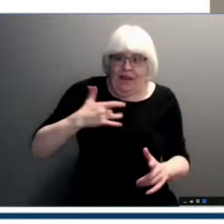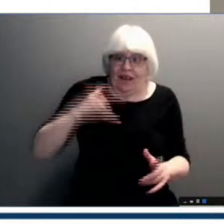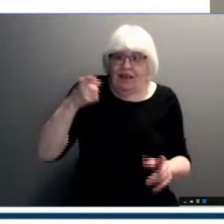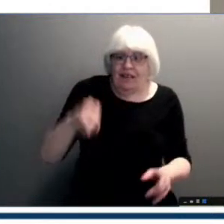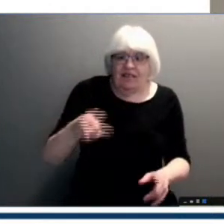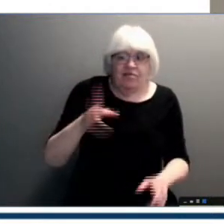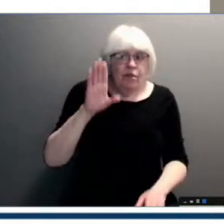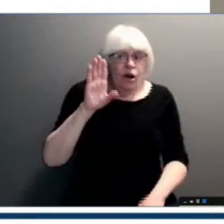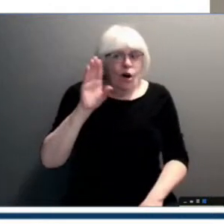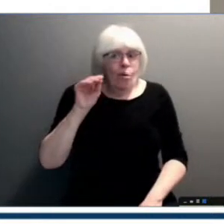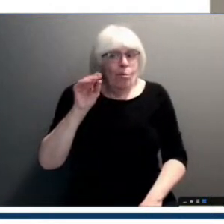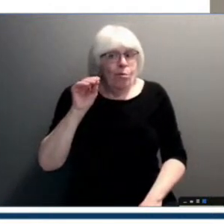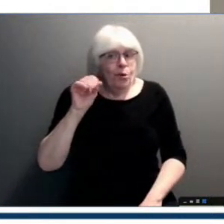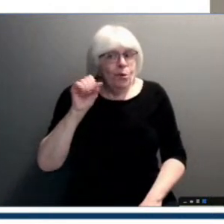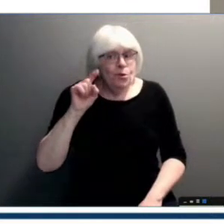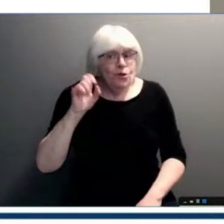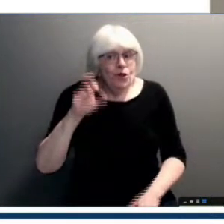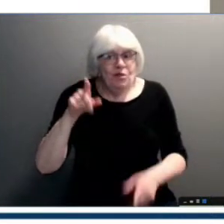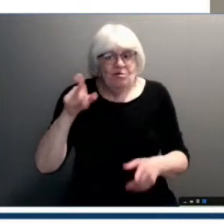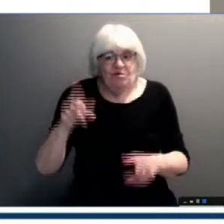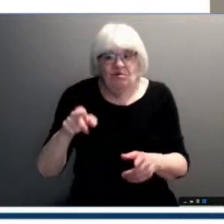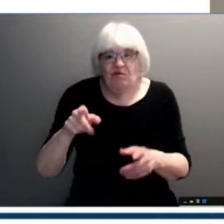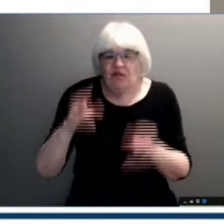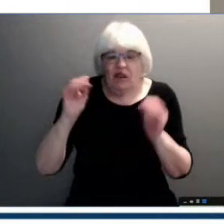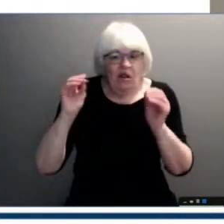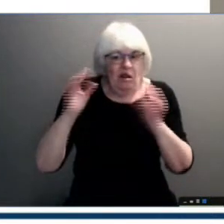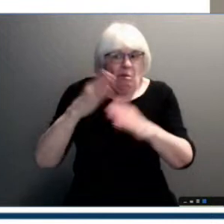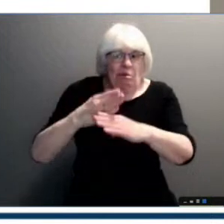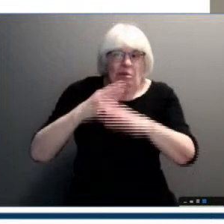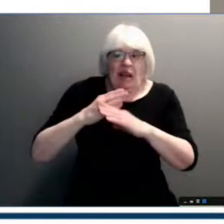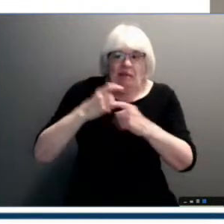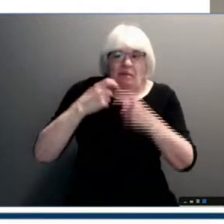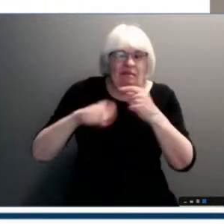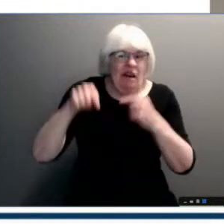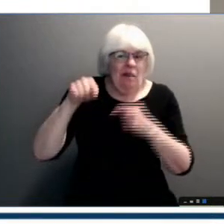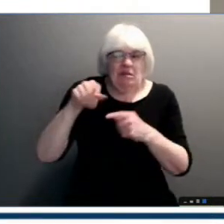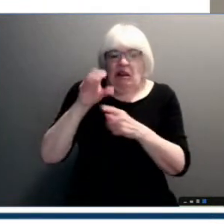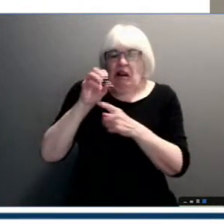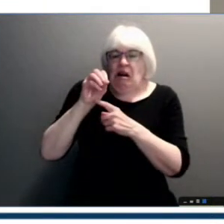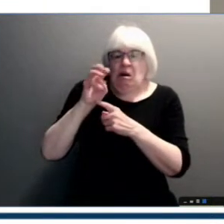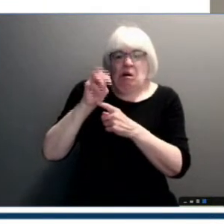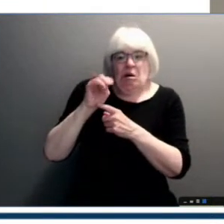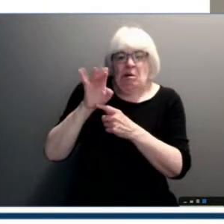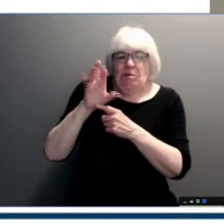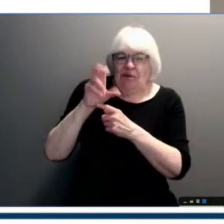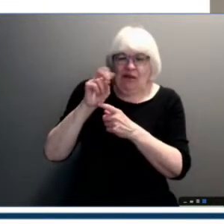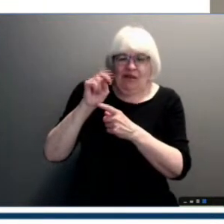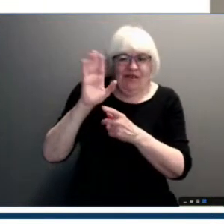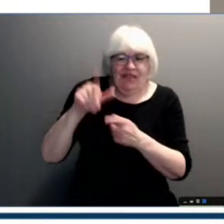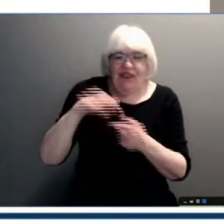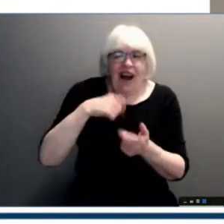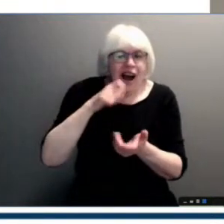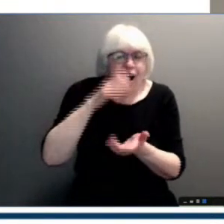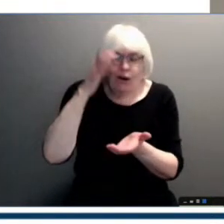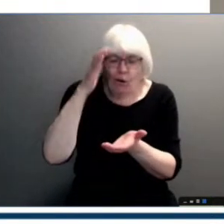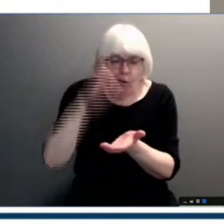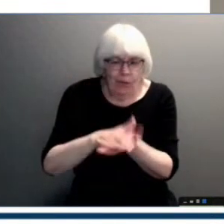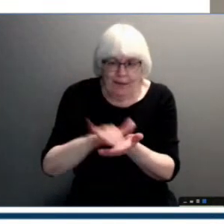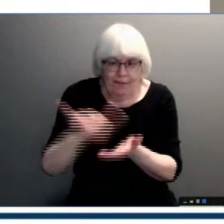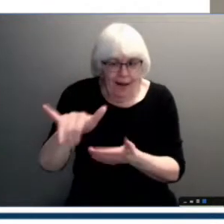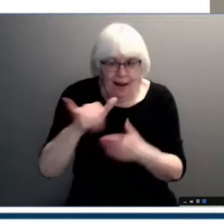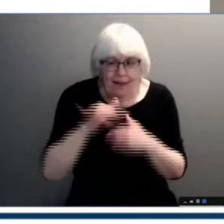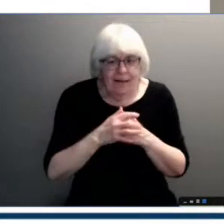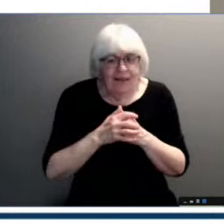still know that having 2 doses of vaccine gives you some protection, especially against severe